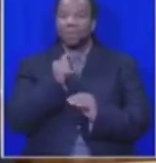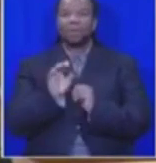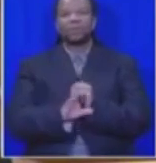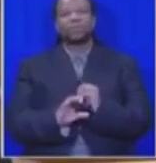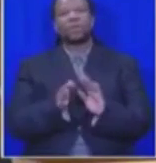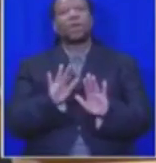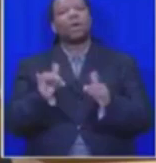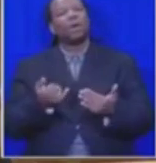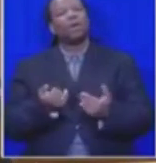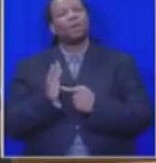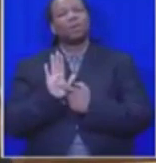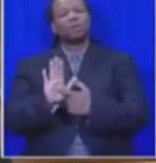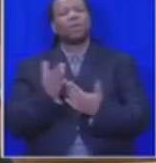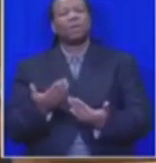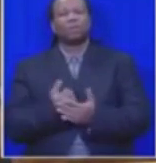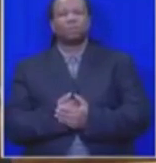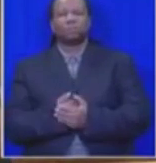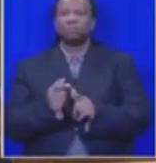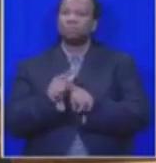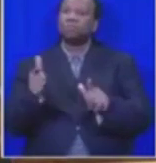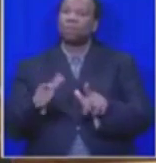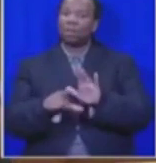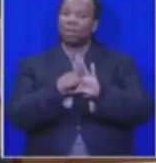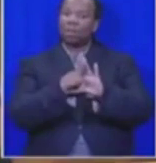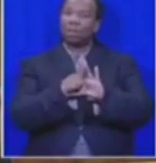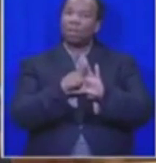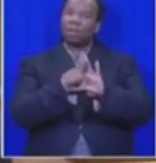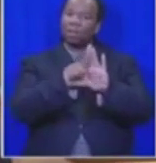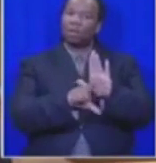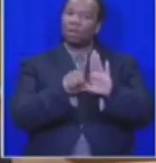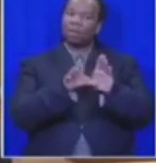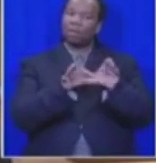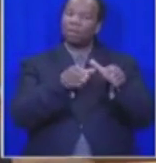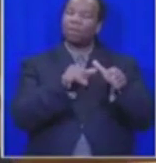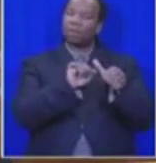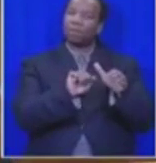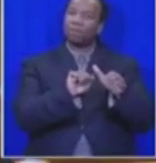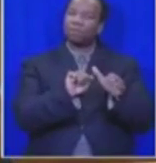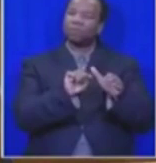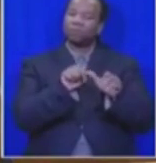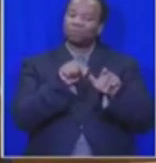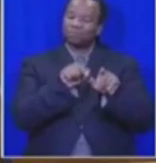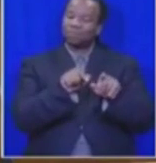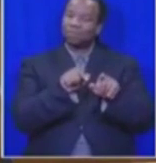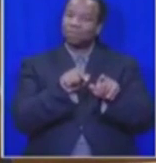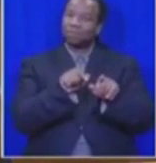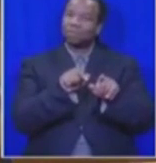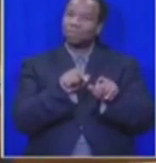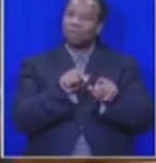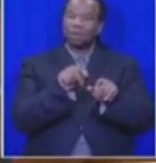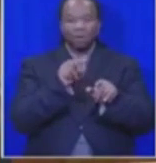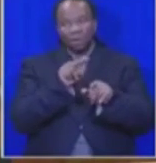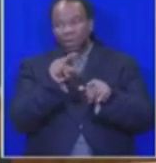was just making an example, that legal people will tell you, legal people look at